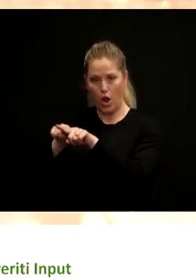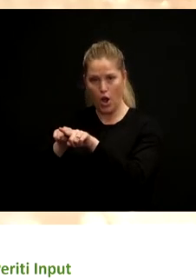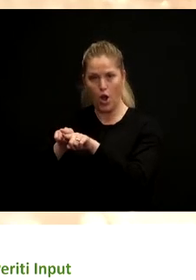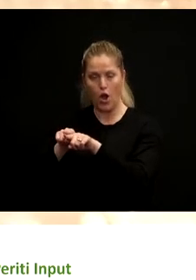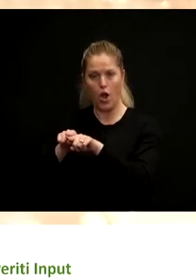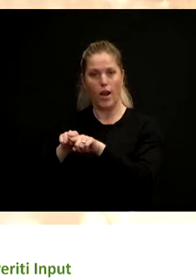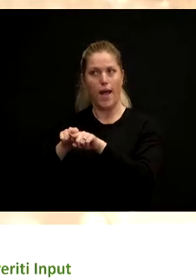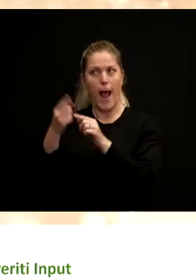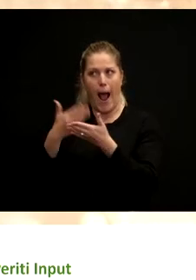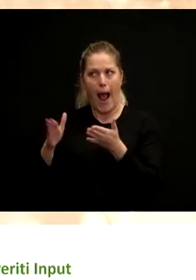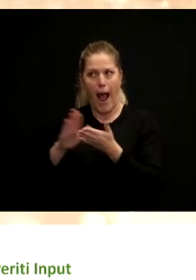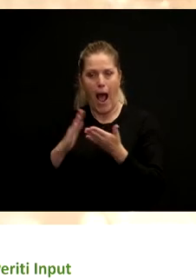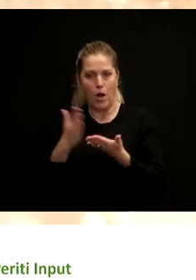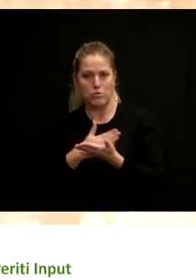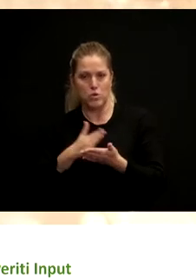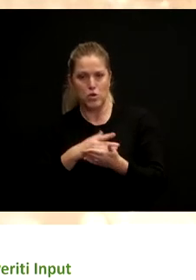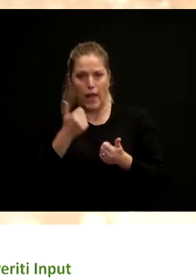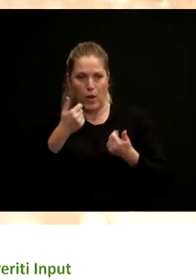good news.